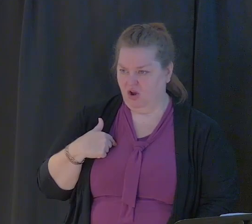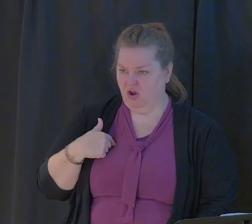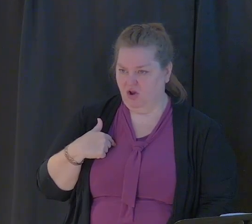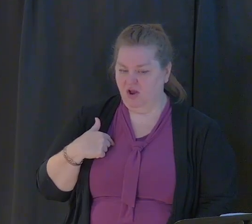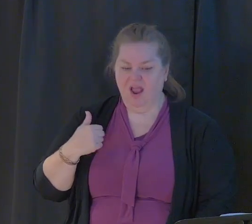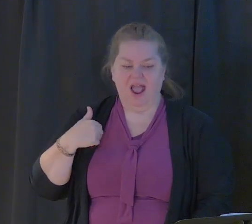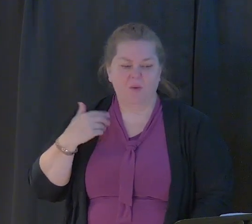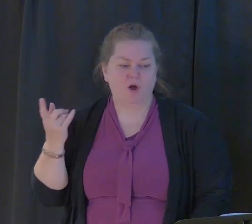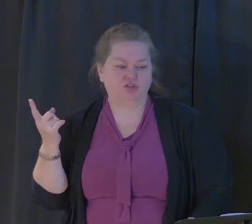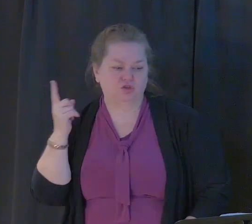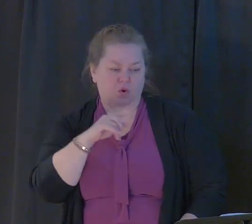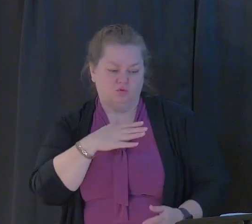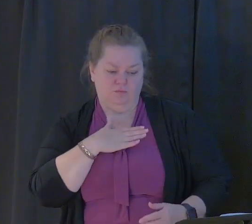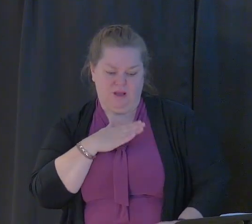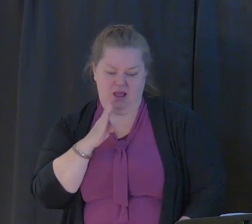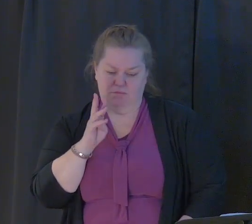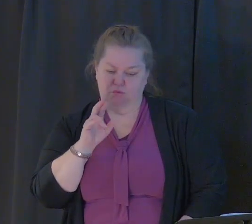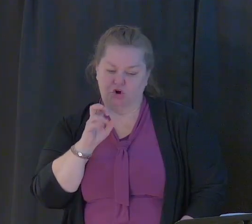brook